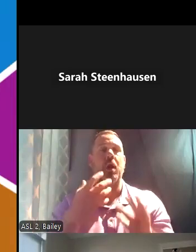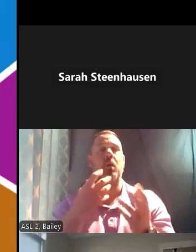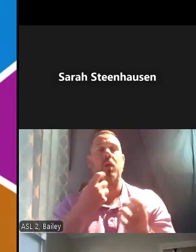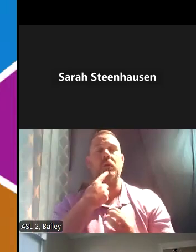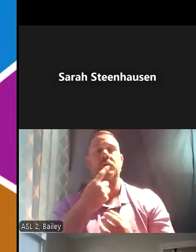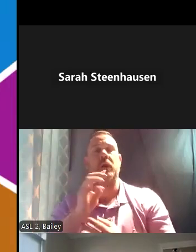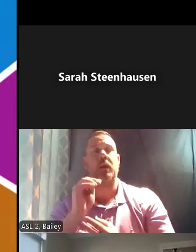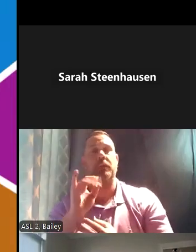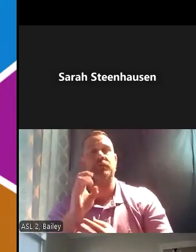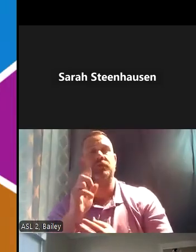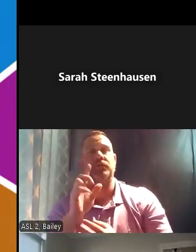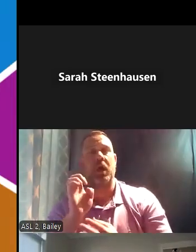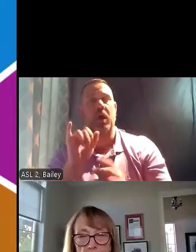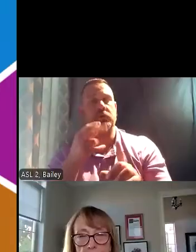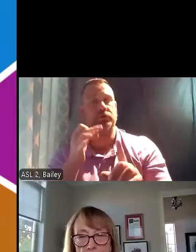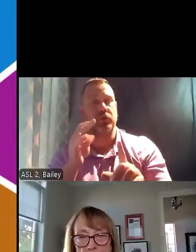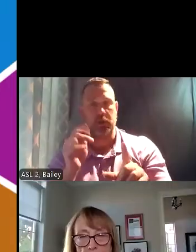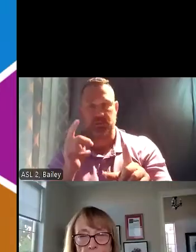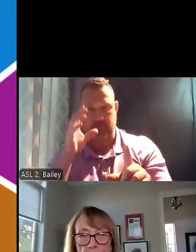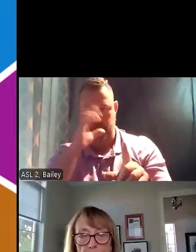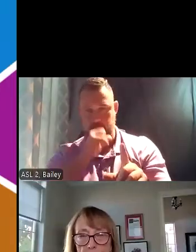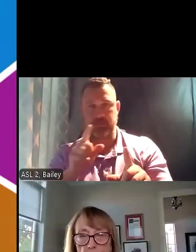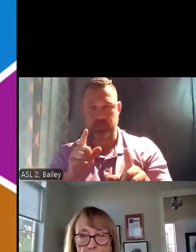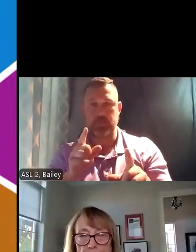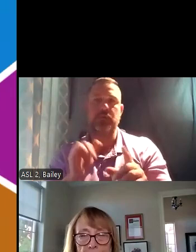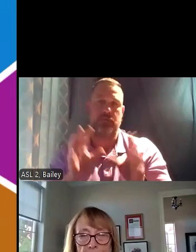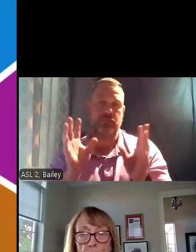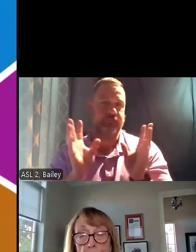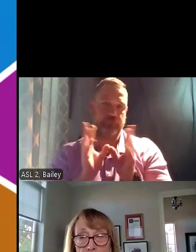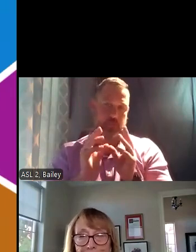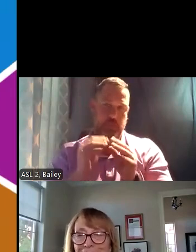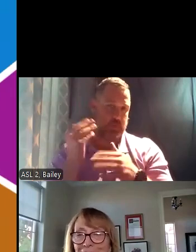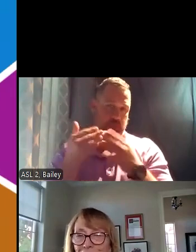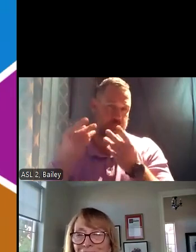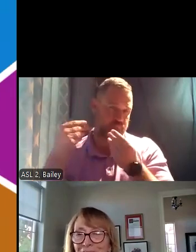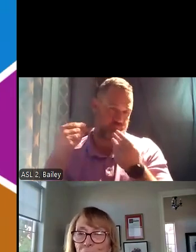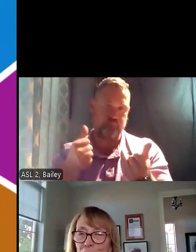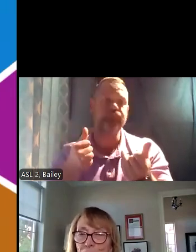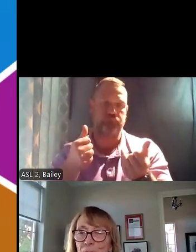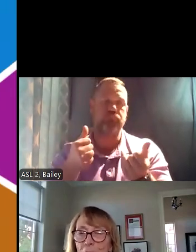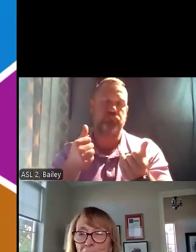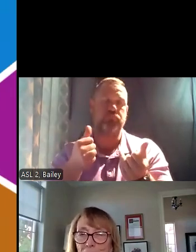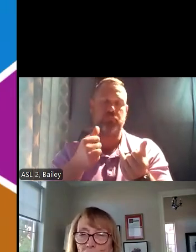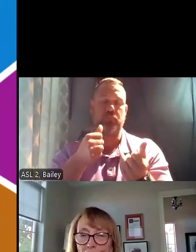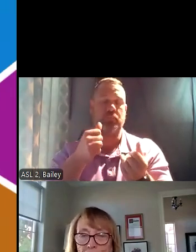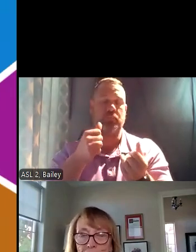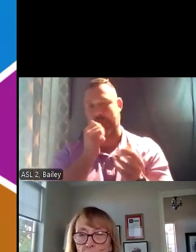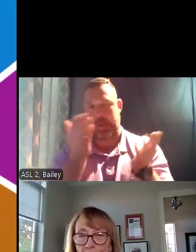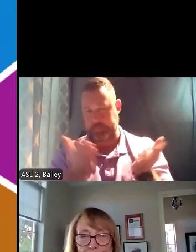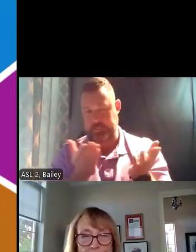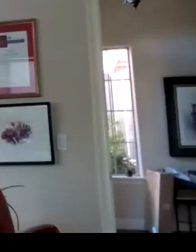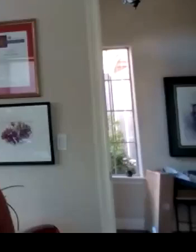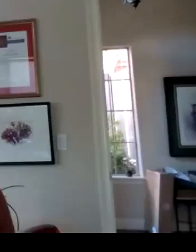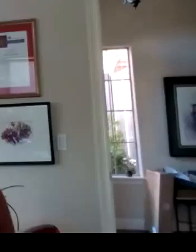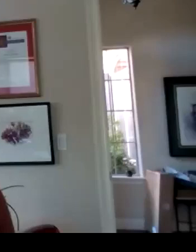way, Michelle Johnson, in case you were missing her today, although the meeting is going swimmingly without her, which is